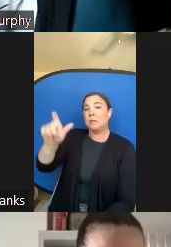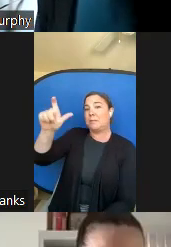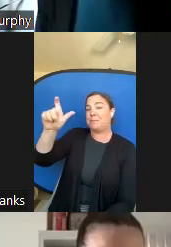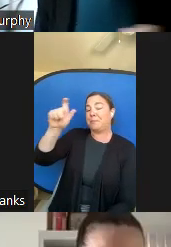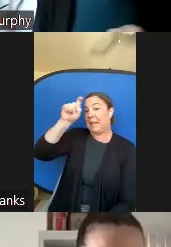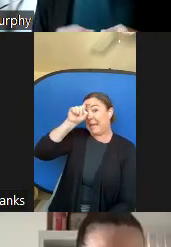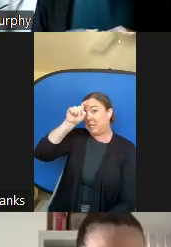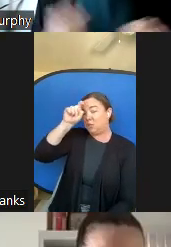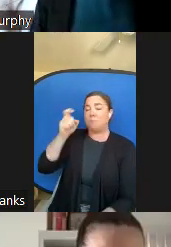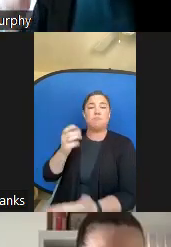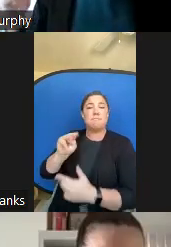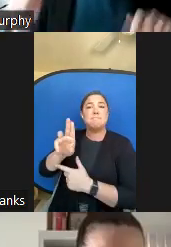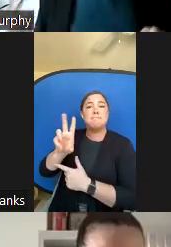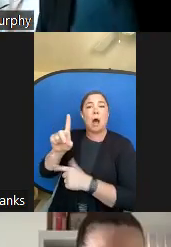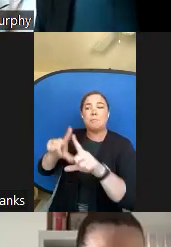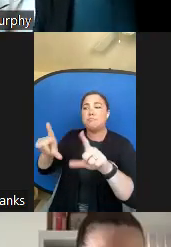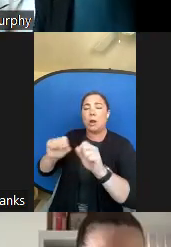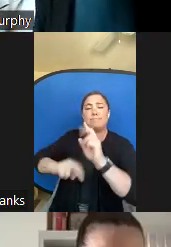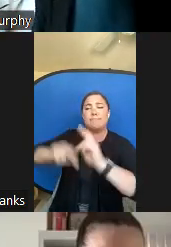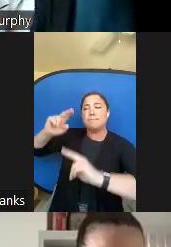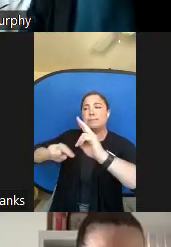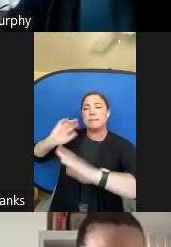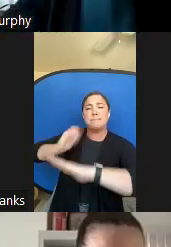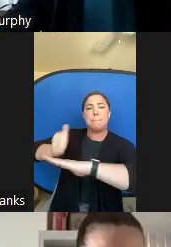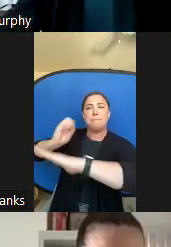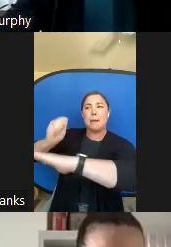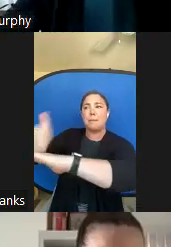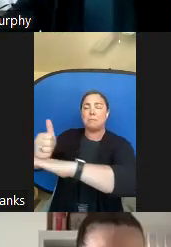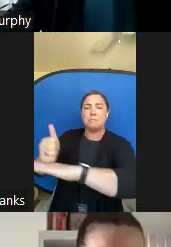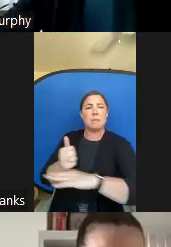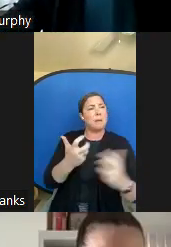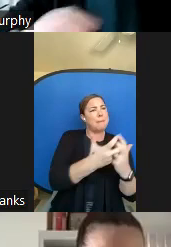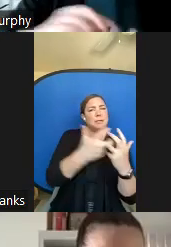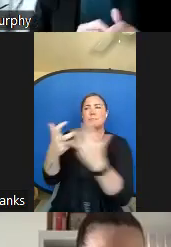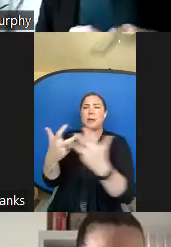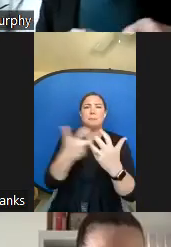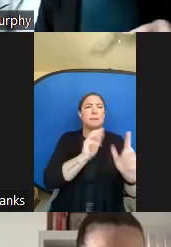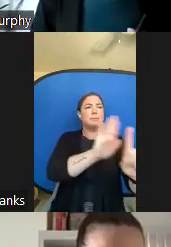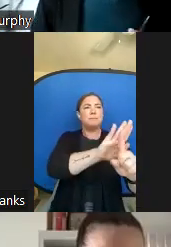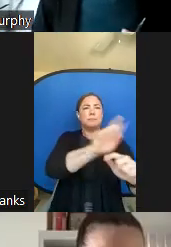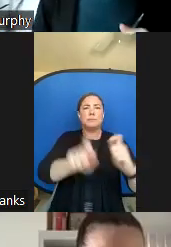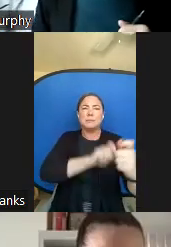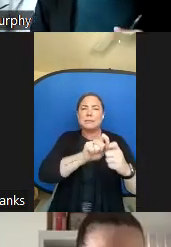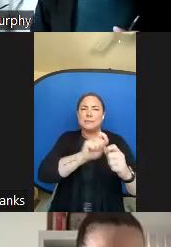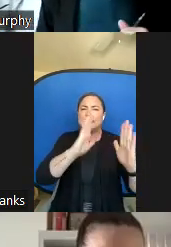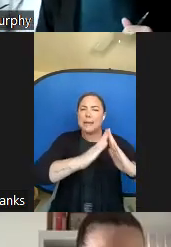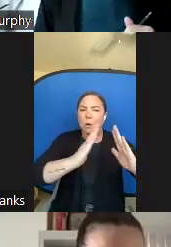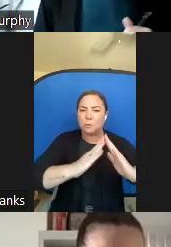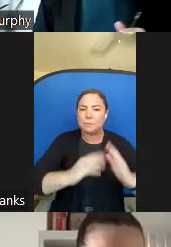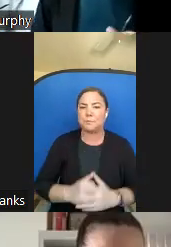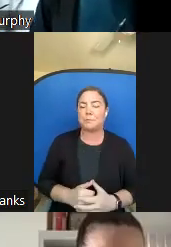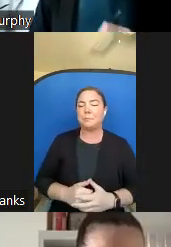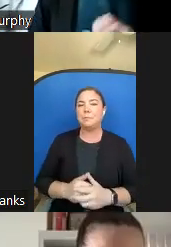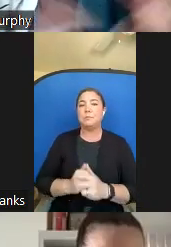entirely of mud brick. So the workshops fit nicely in their local townscapes. In terms of organization and